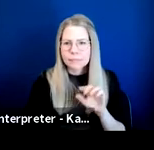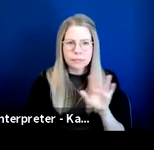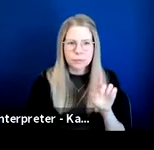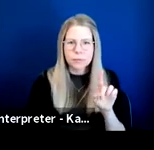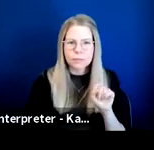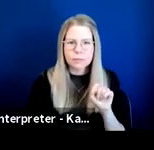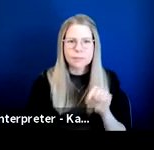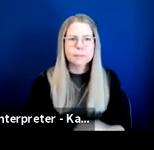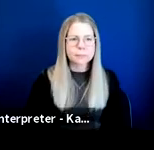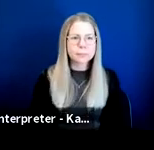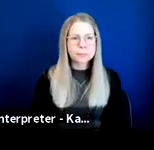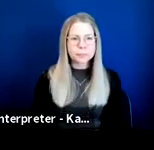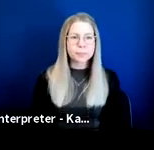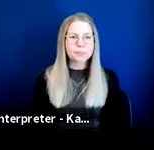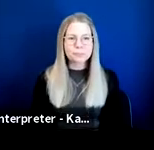So,